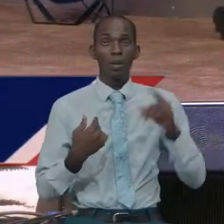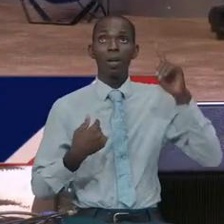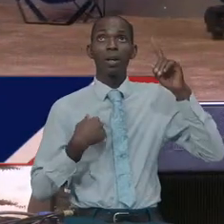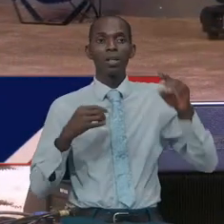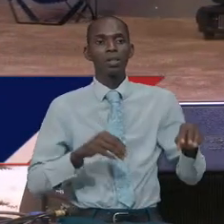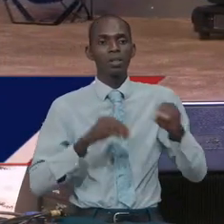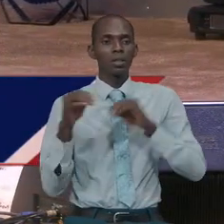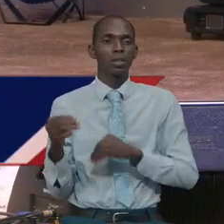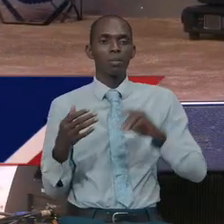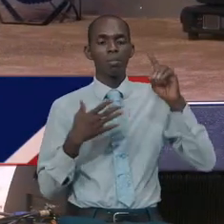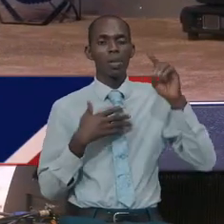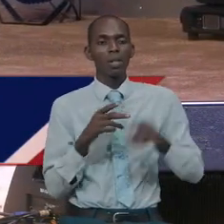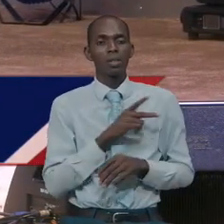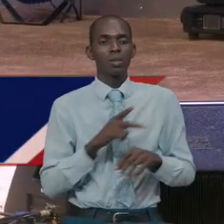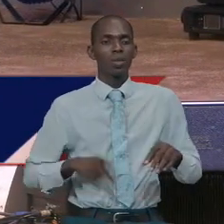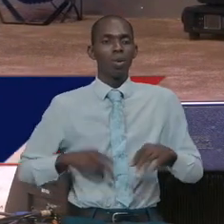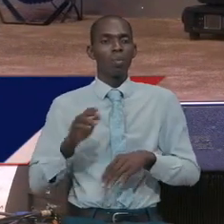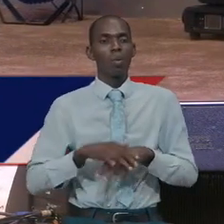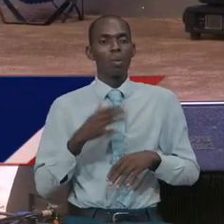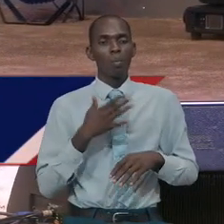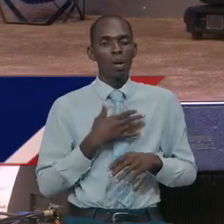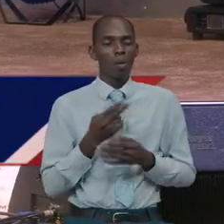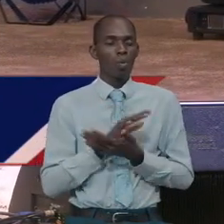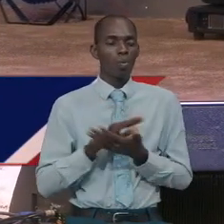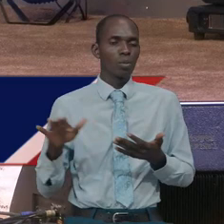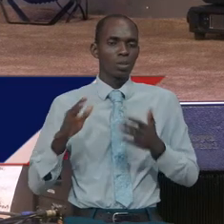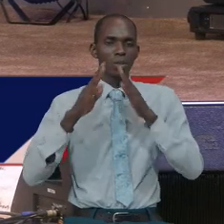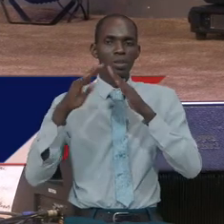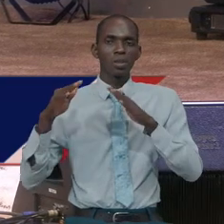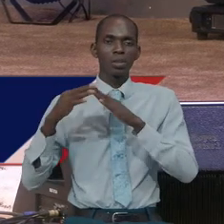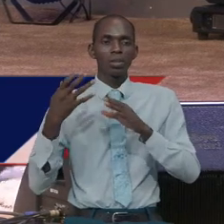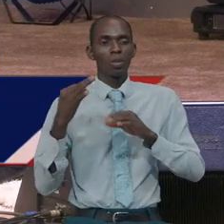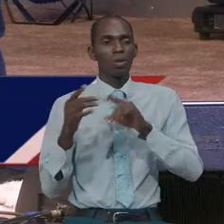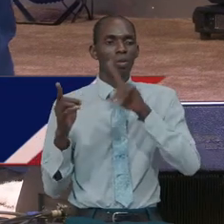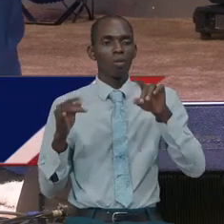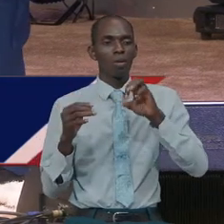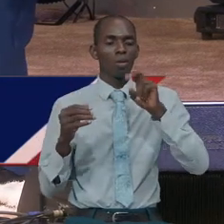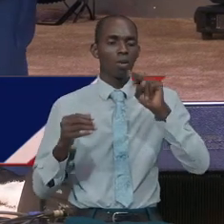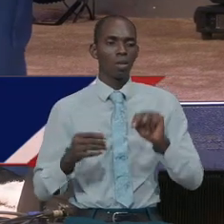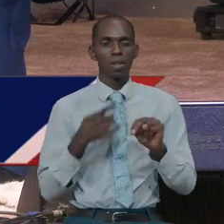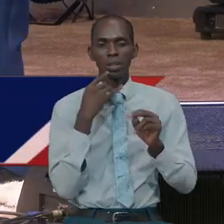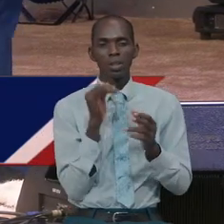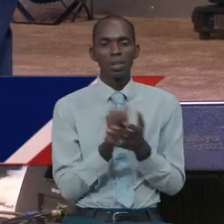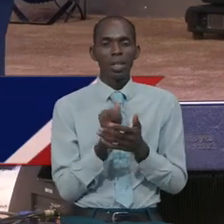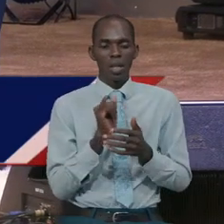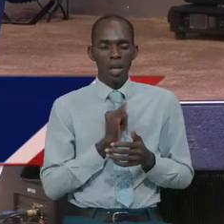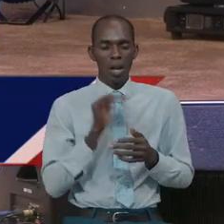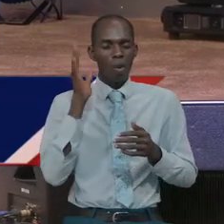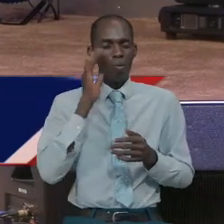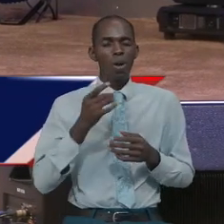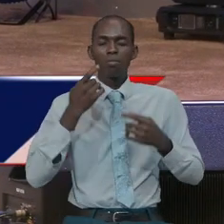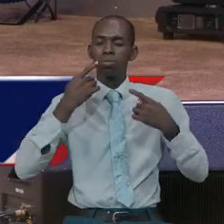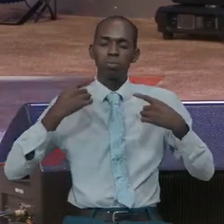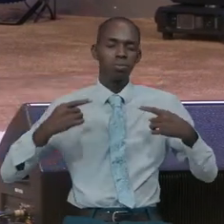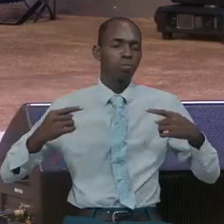my holy hill of Zion. Look at verse 7. In verse 7, I will declare the decree.